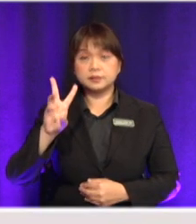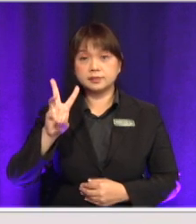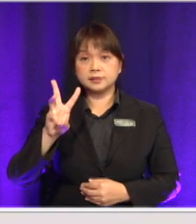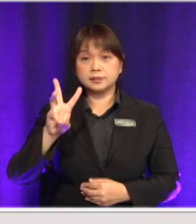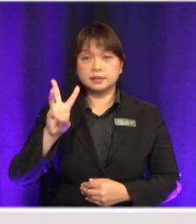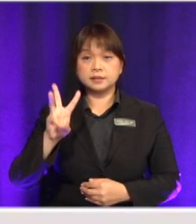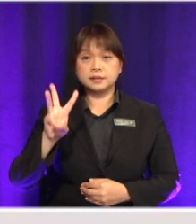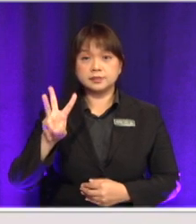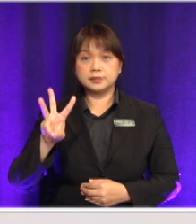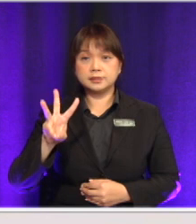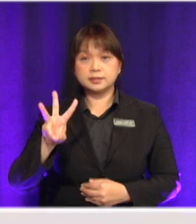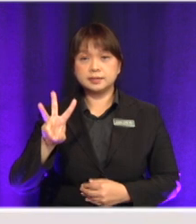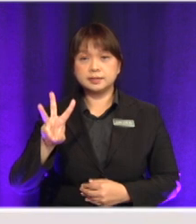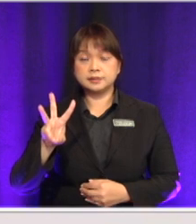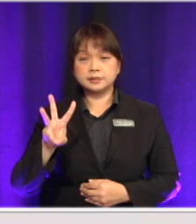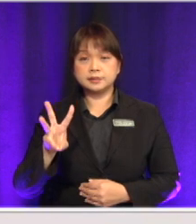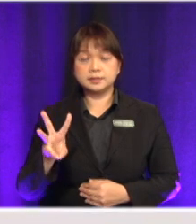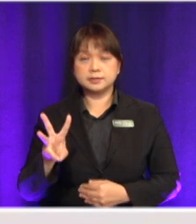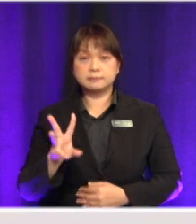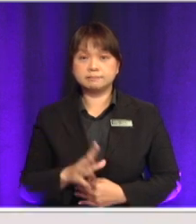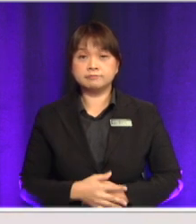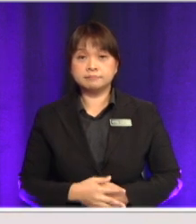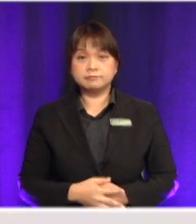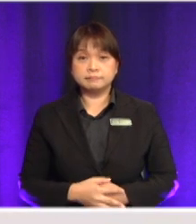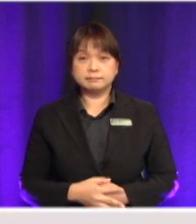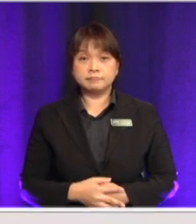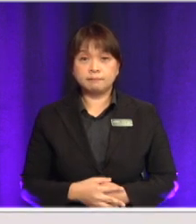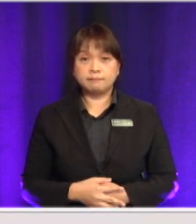number 6. Criminals say nothing.